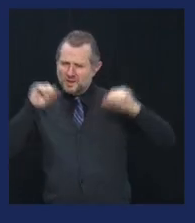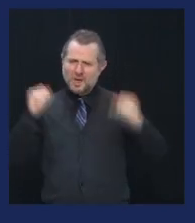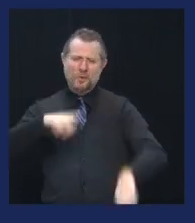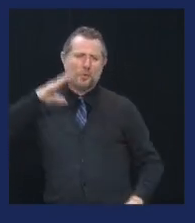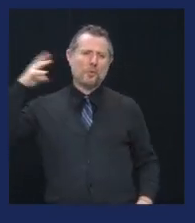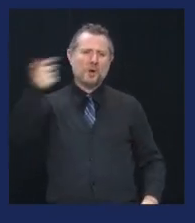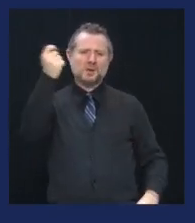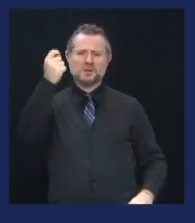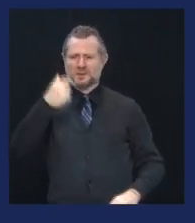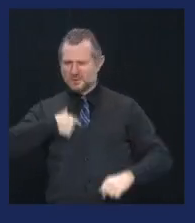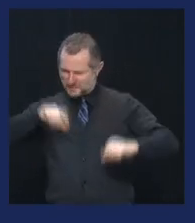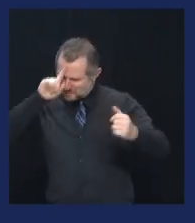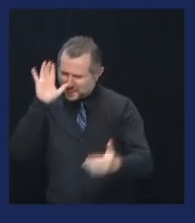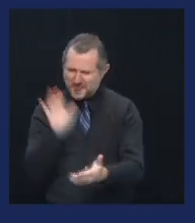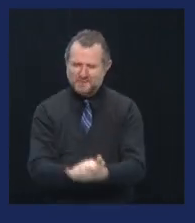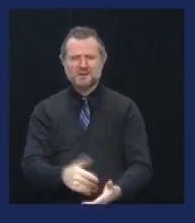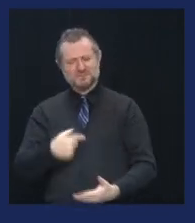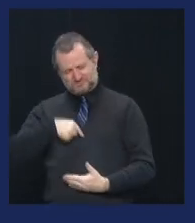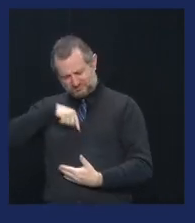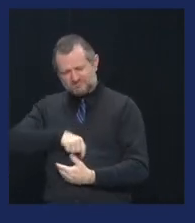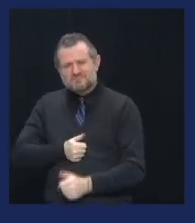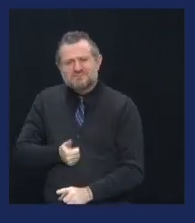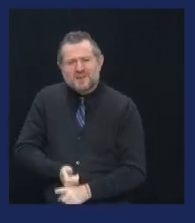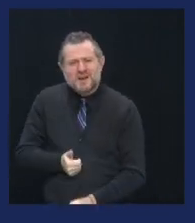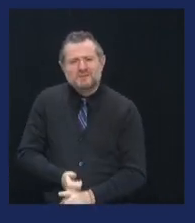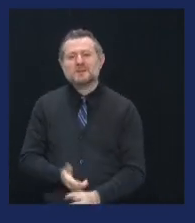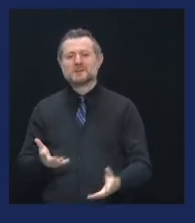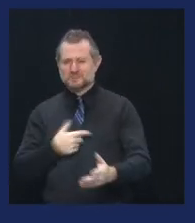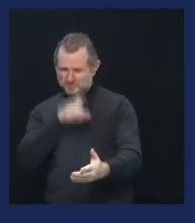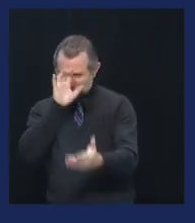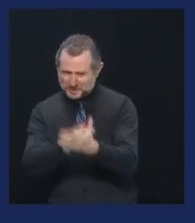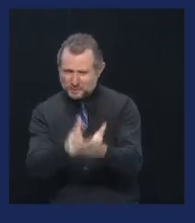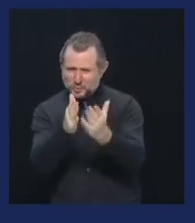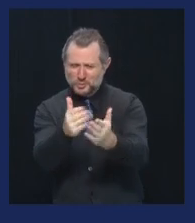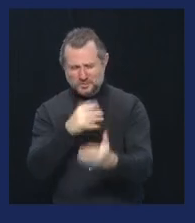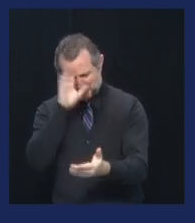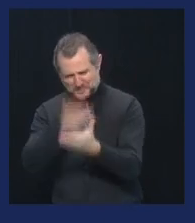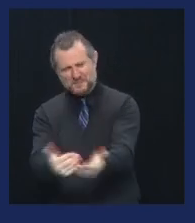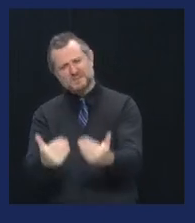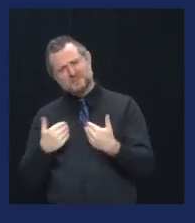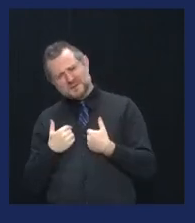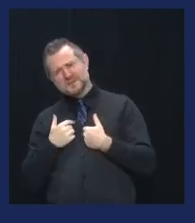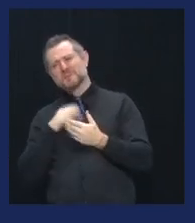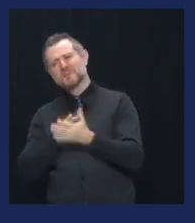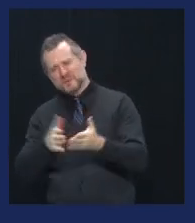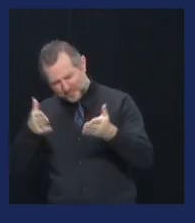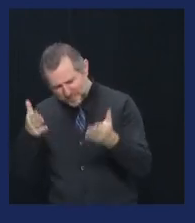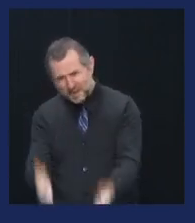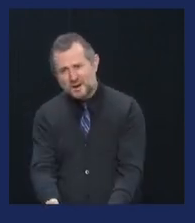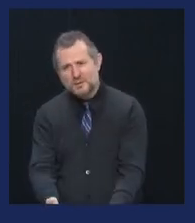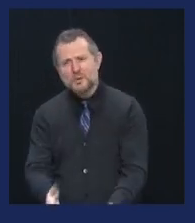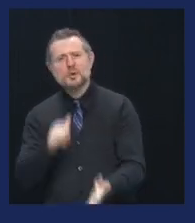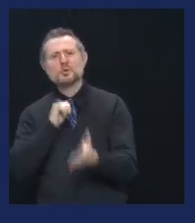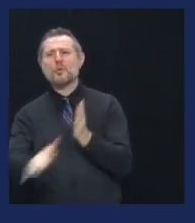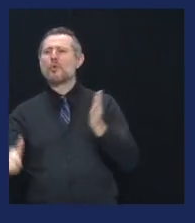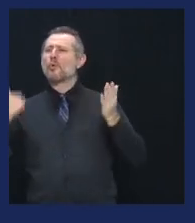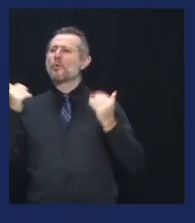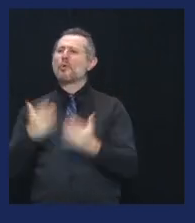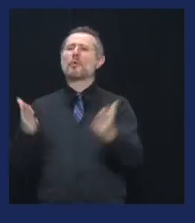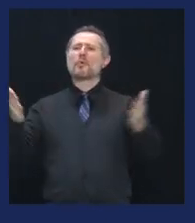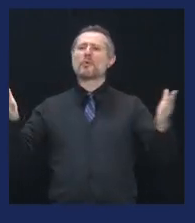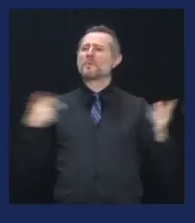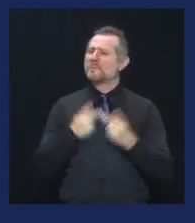believe in ourselves, and we believe in each other, and we believe in this place called New York, this place of